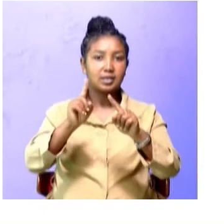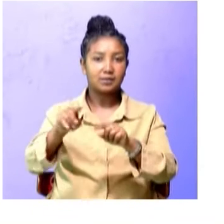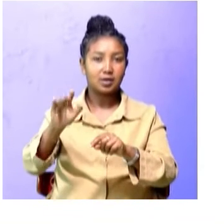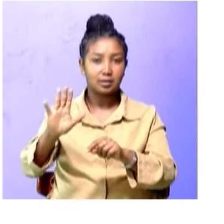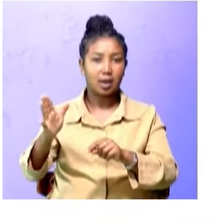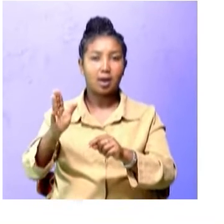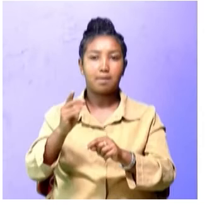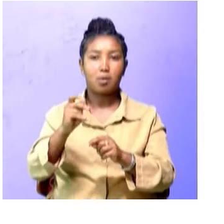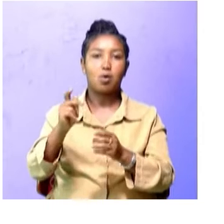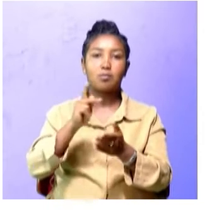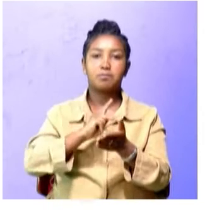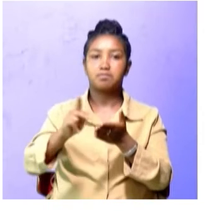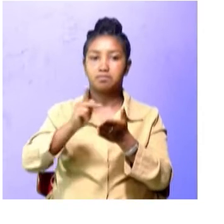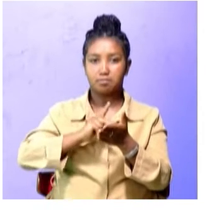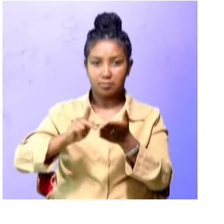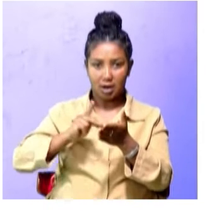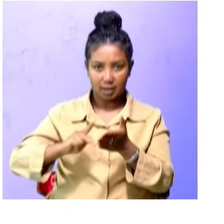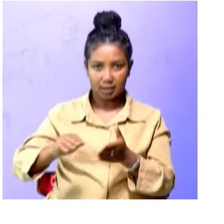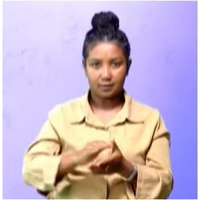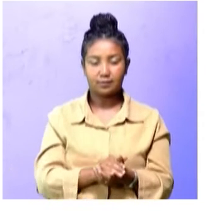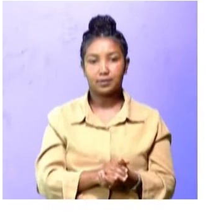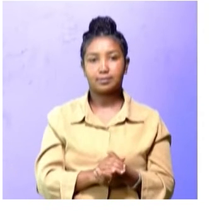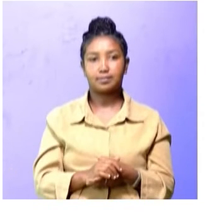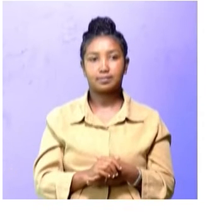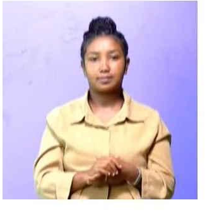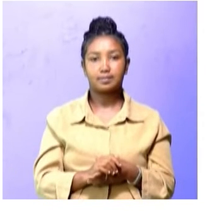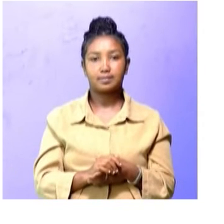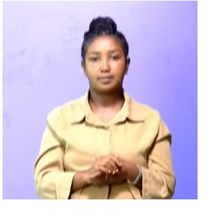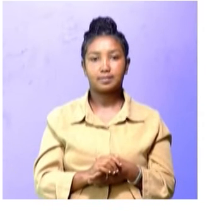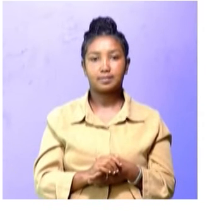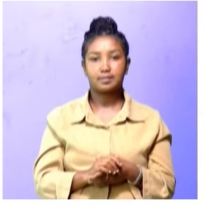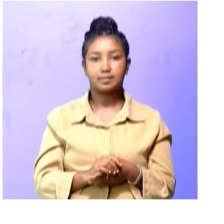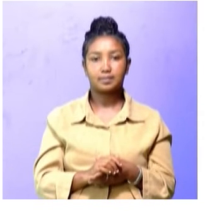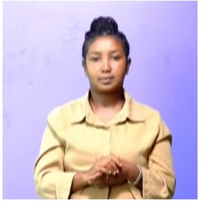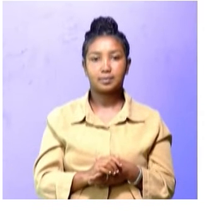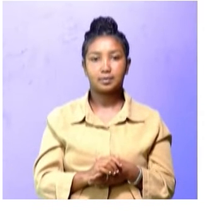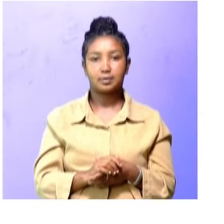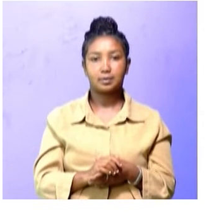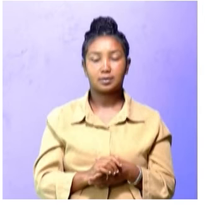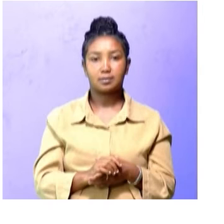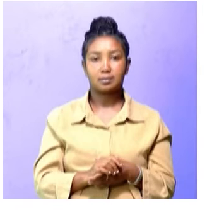Different types of paragraphs.